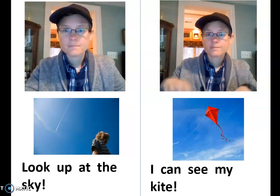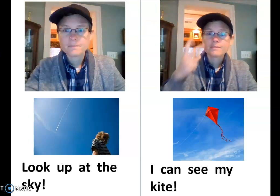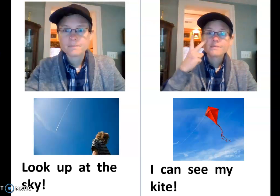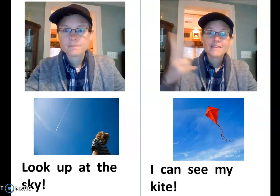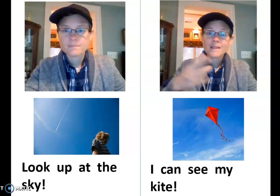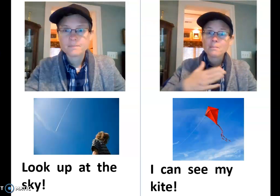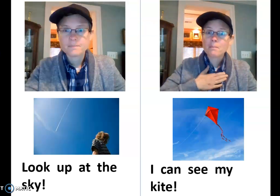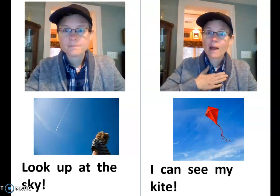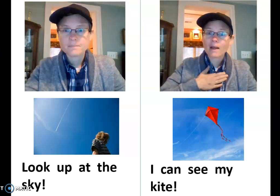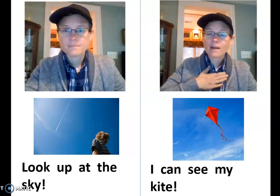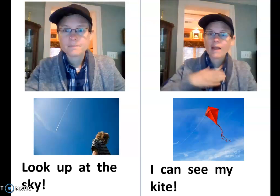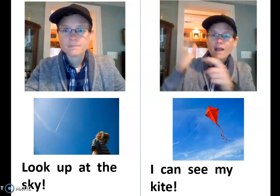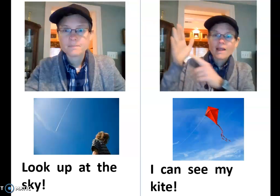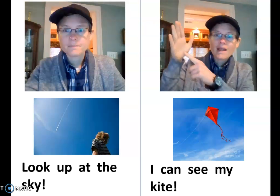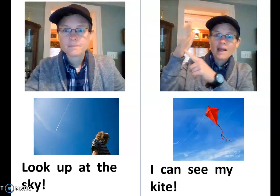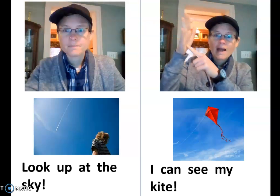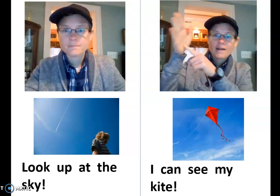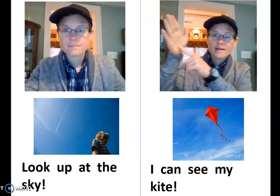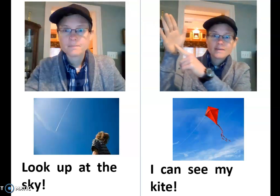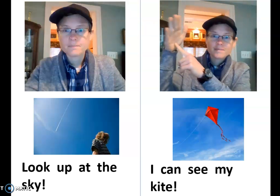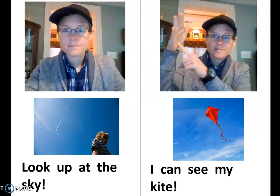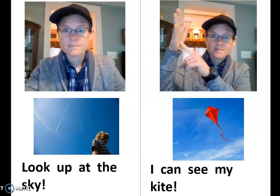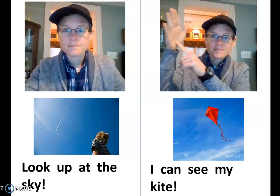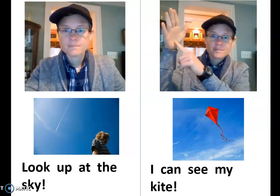I can see my kite.